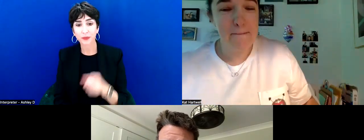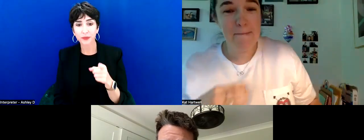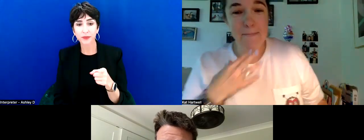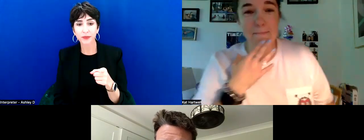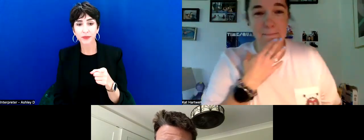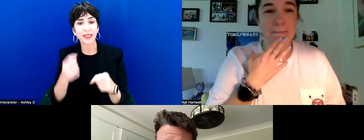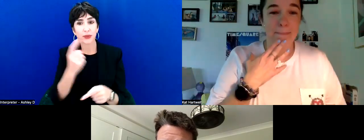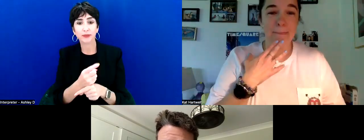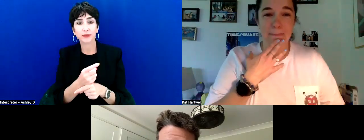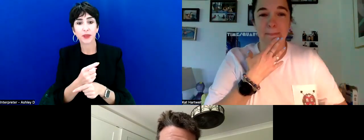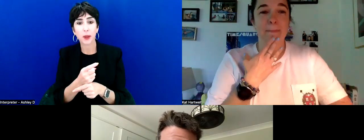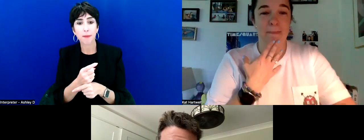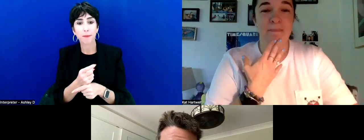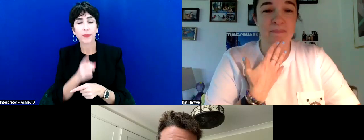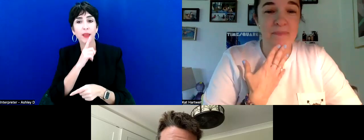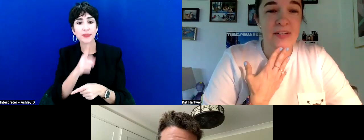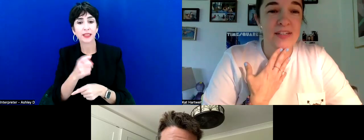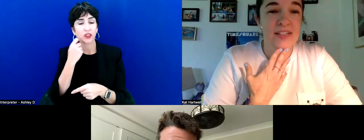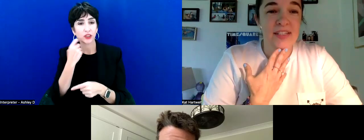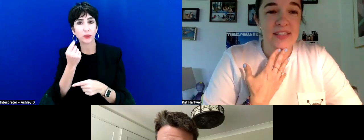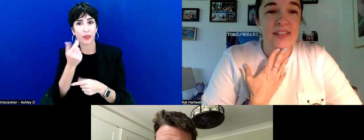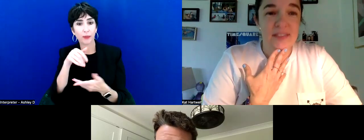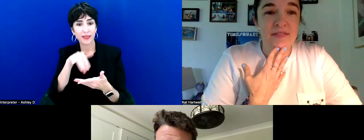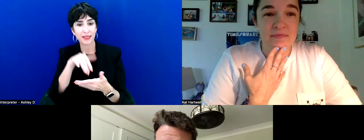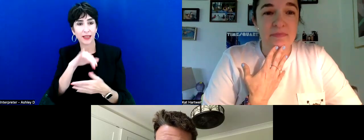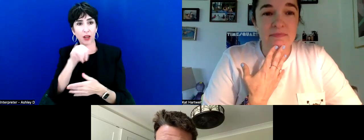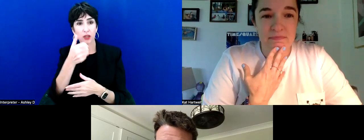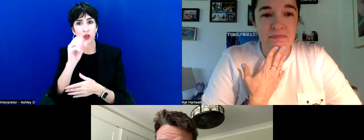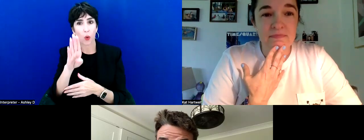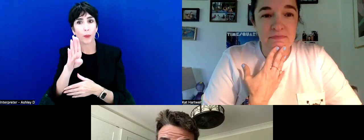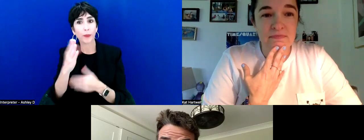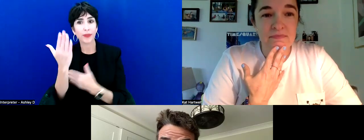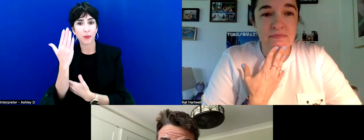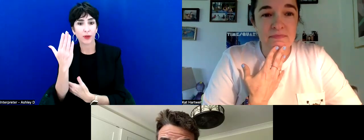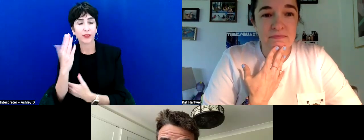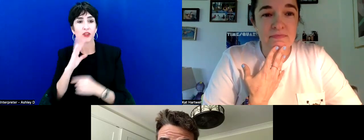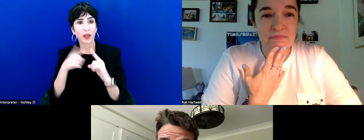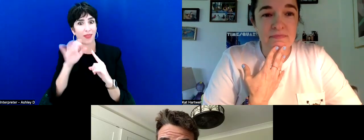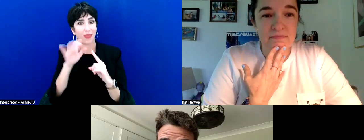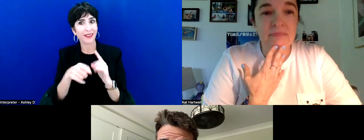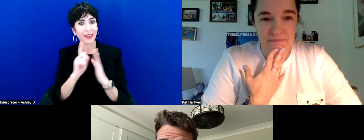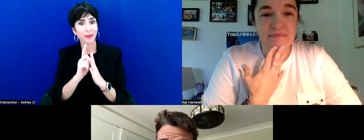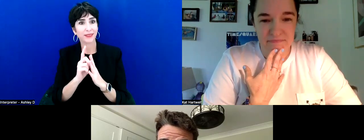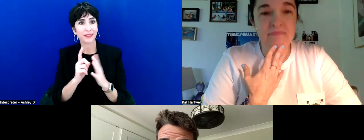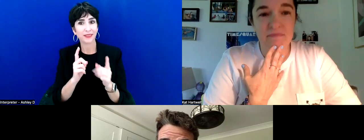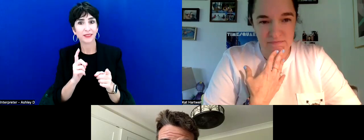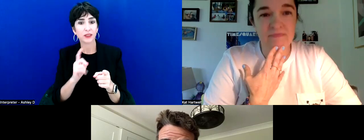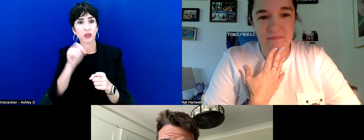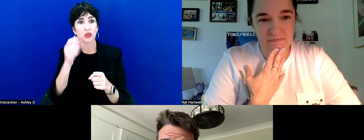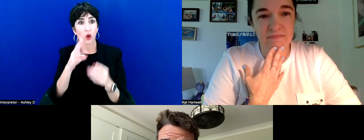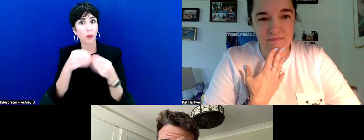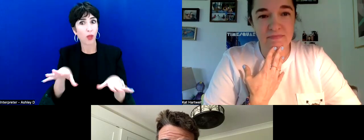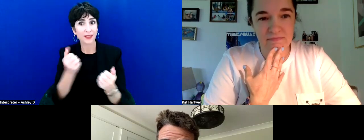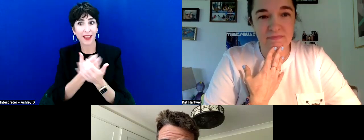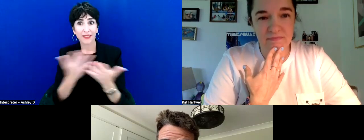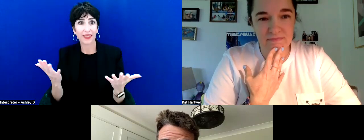yeah, that's right. I was actually just doing a little bit of studying on Job this morning, and that's what it was about, right? At some point, Job lost everything,